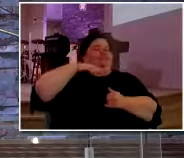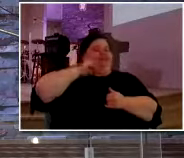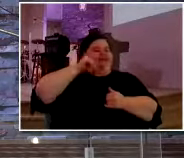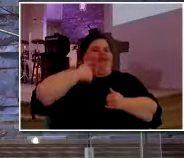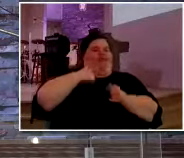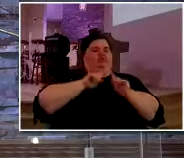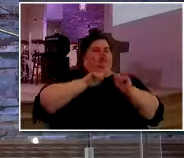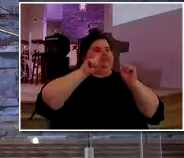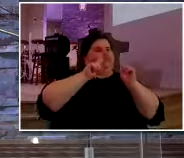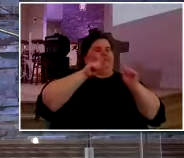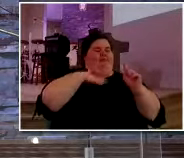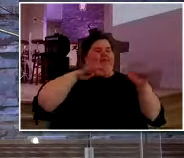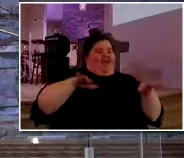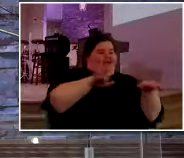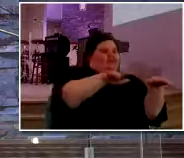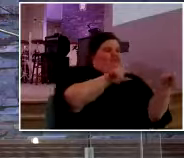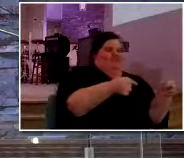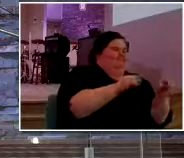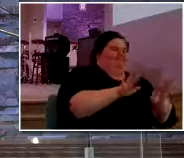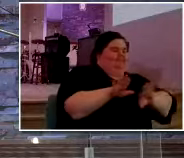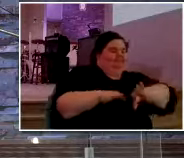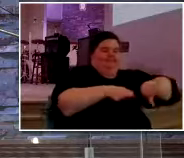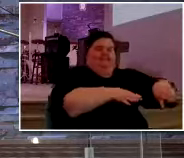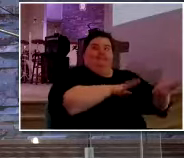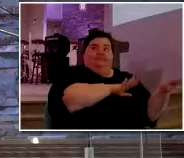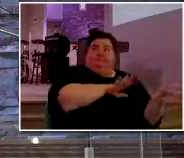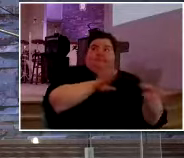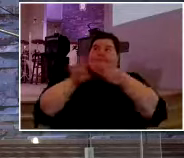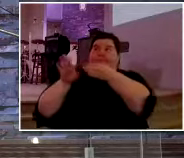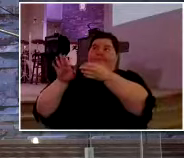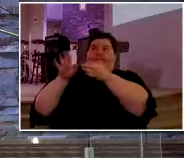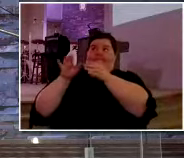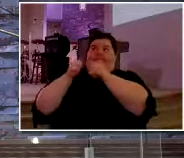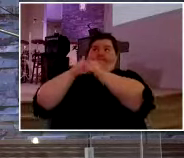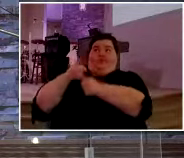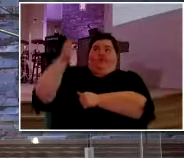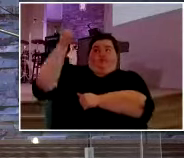sin, and it returns me back to walking towards God.